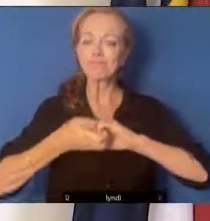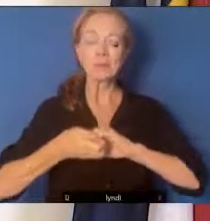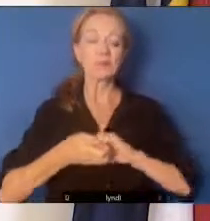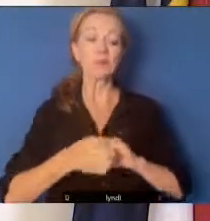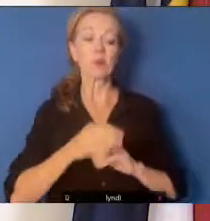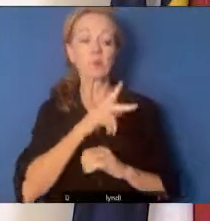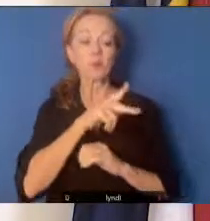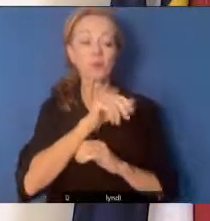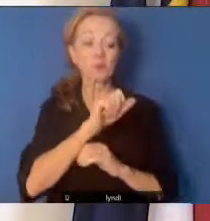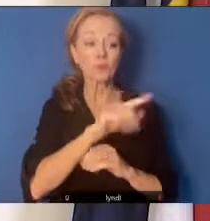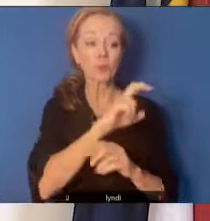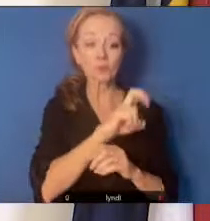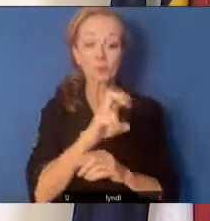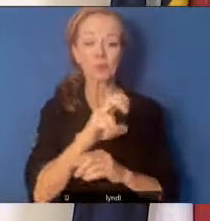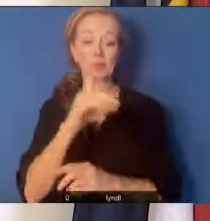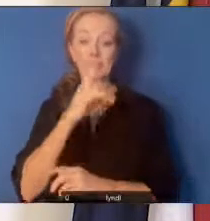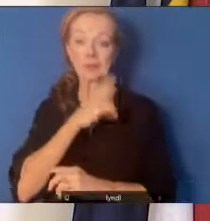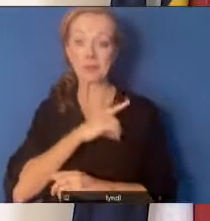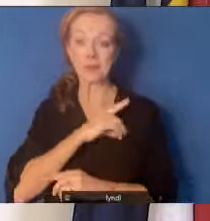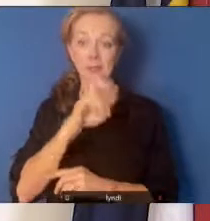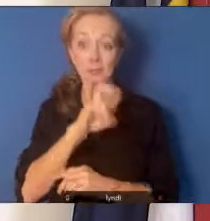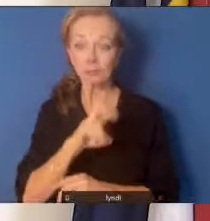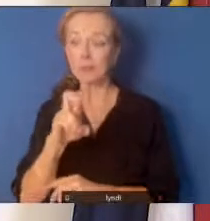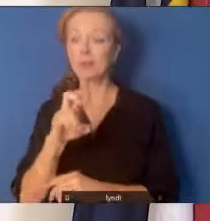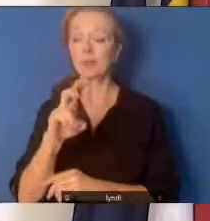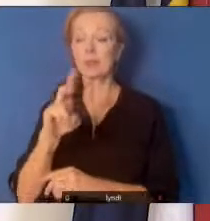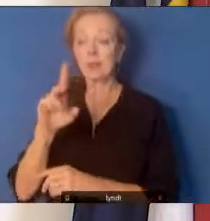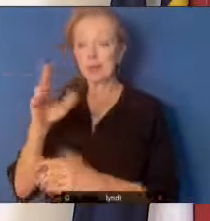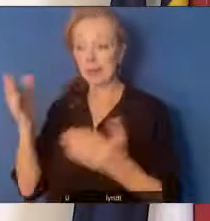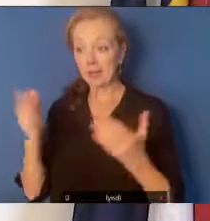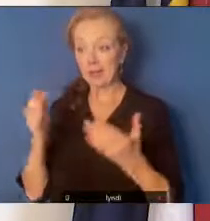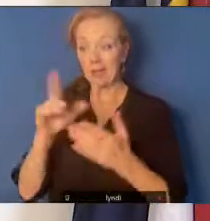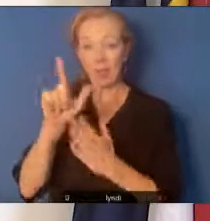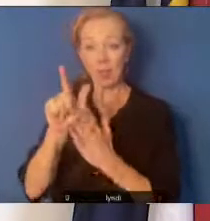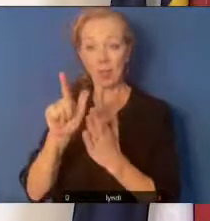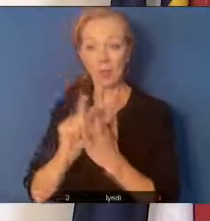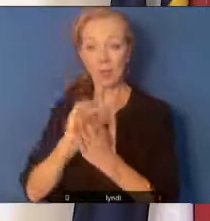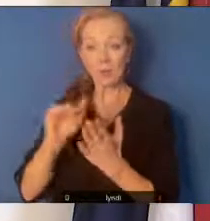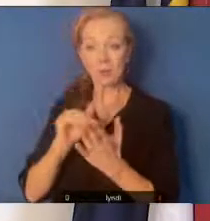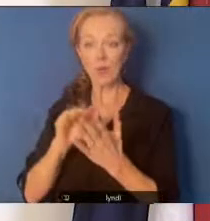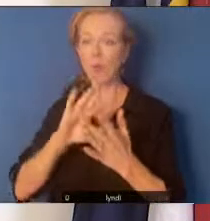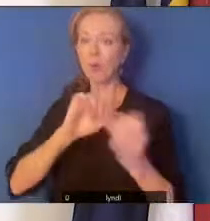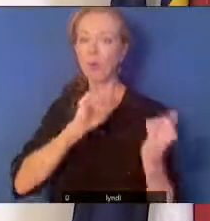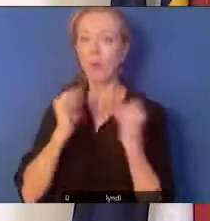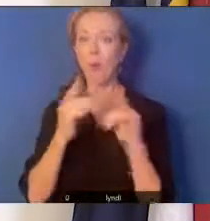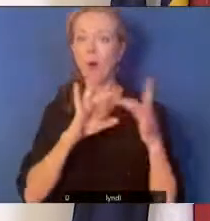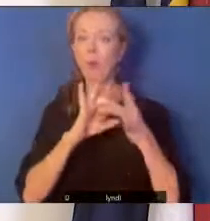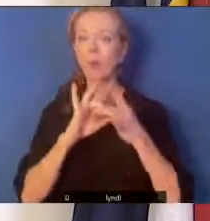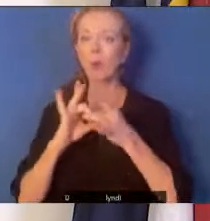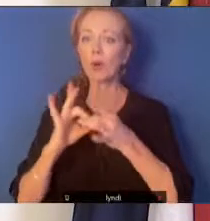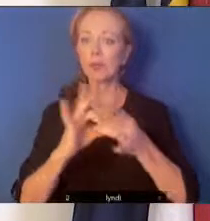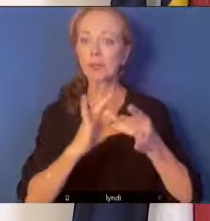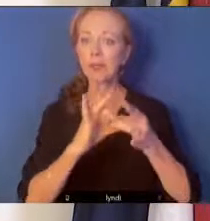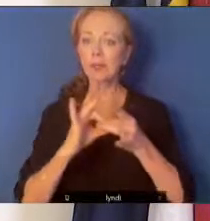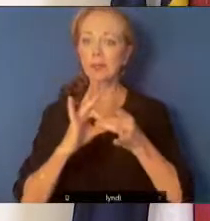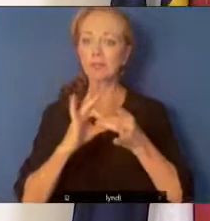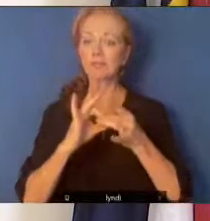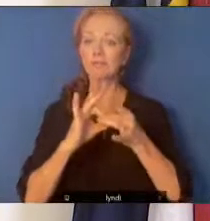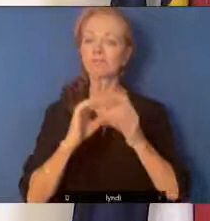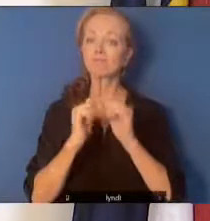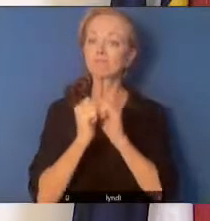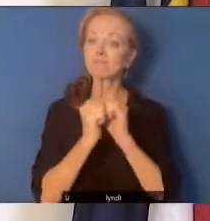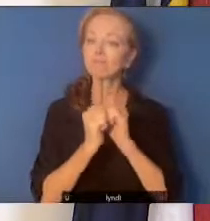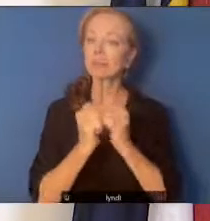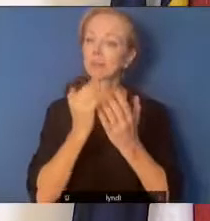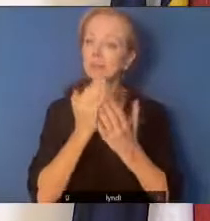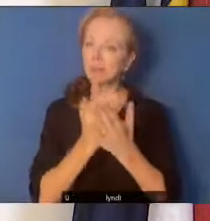to division detectives to detectives here at the Law Enforcement Center, to all work together, come together, and stop what could have turned